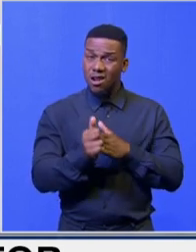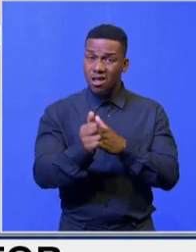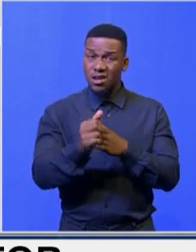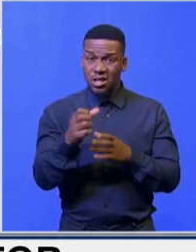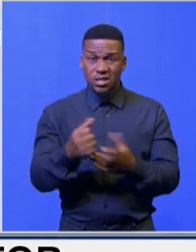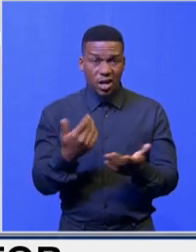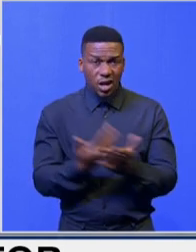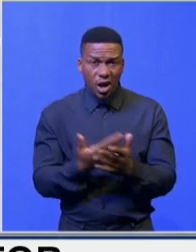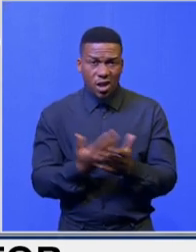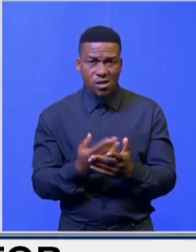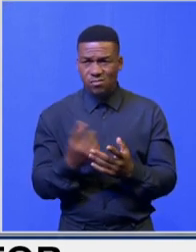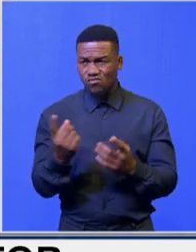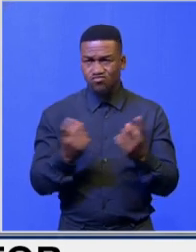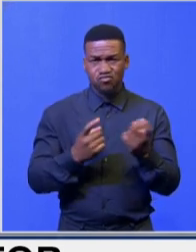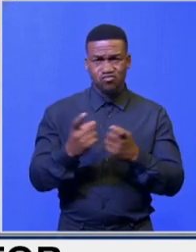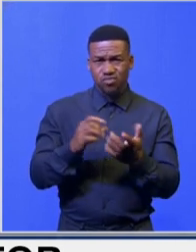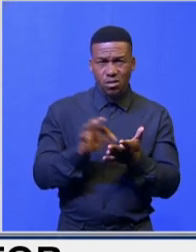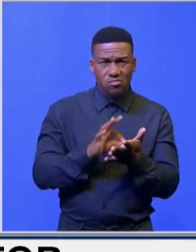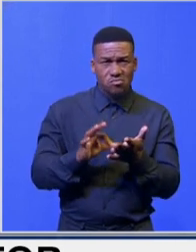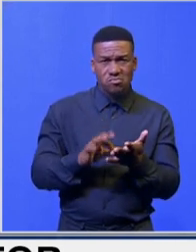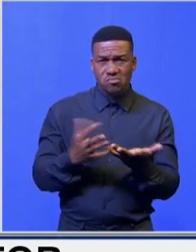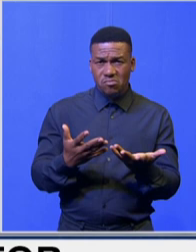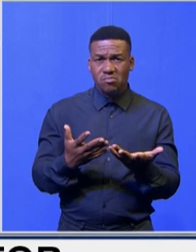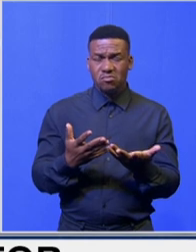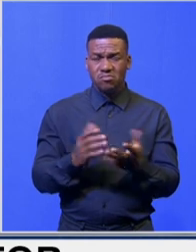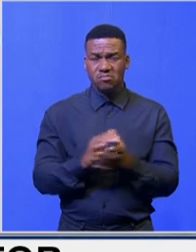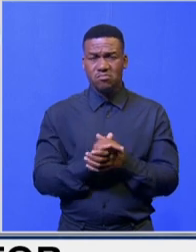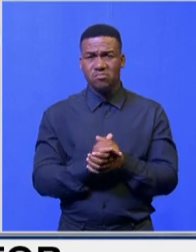look closer at the DA as an alternative?